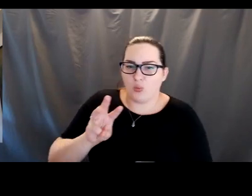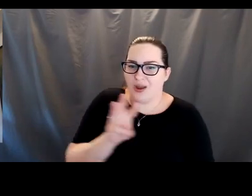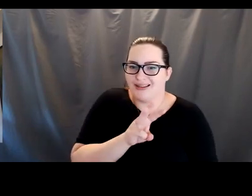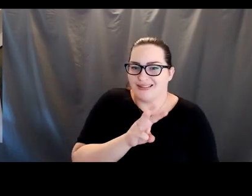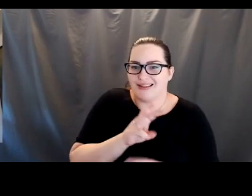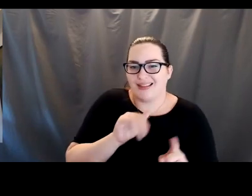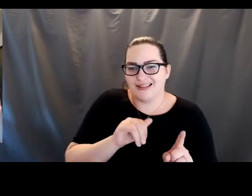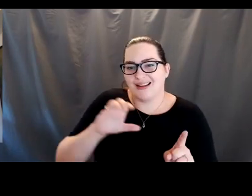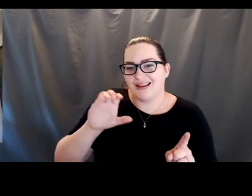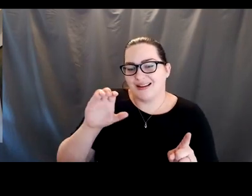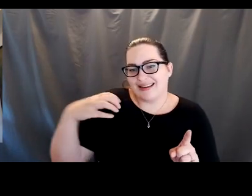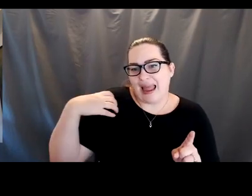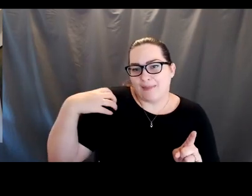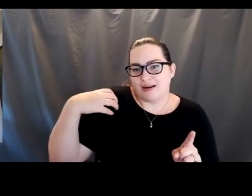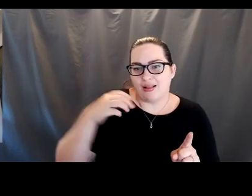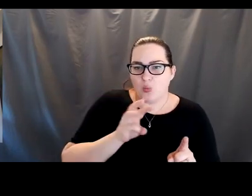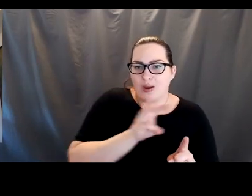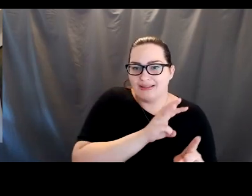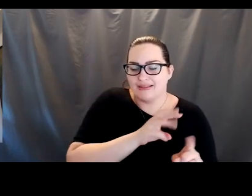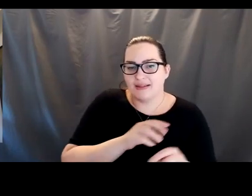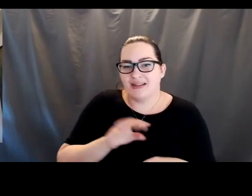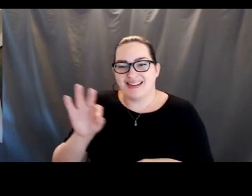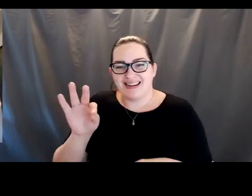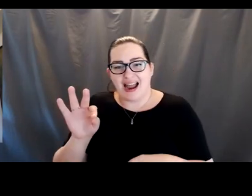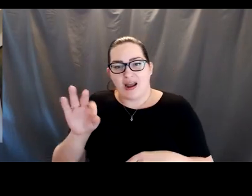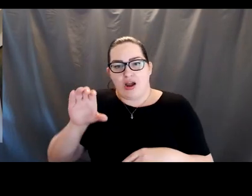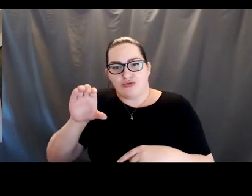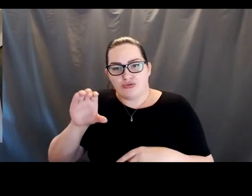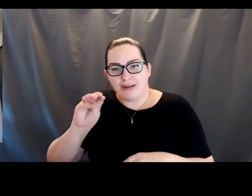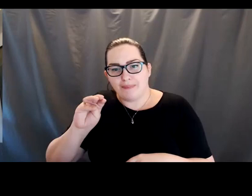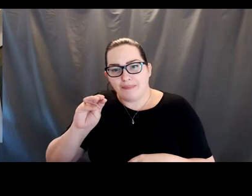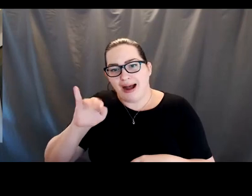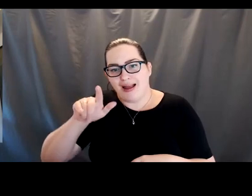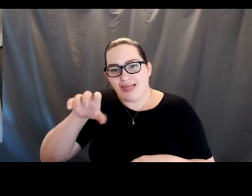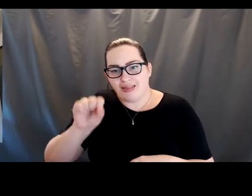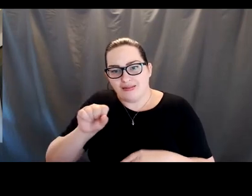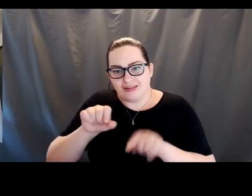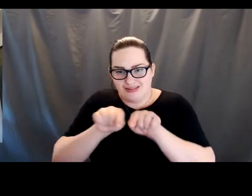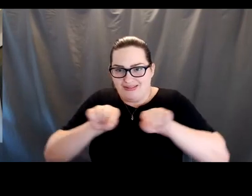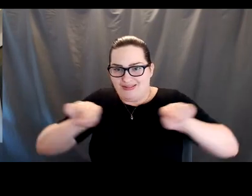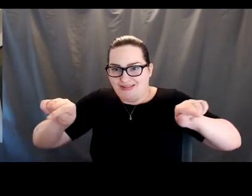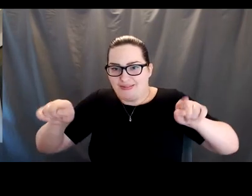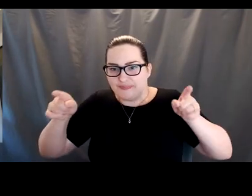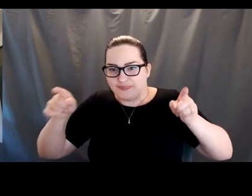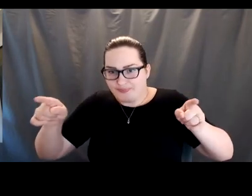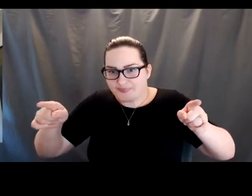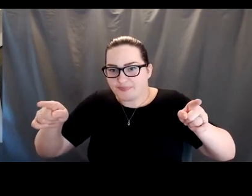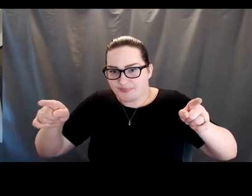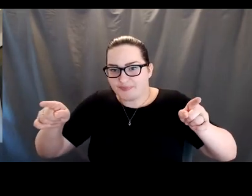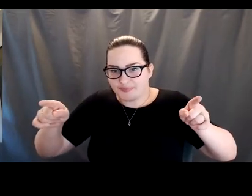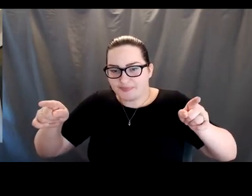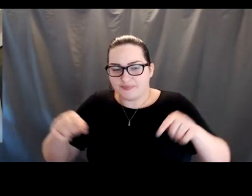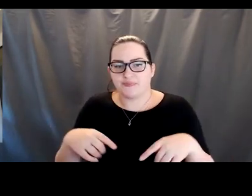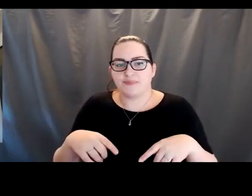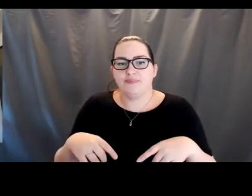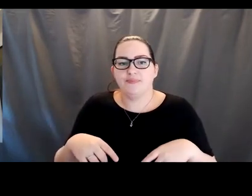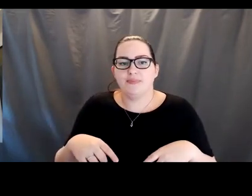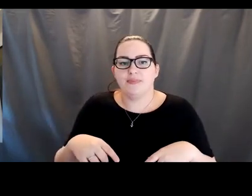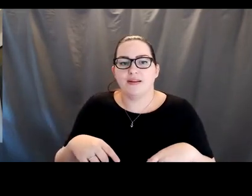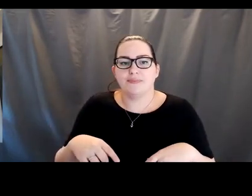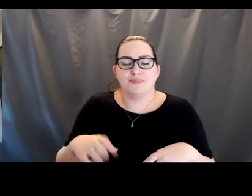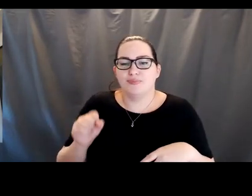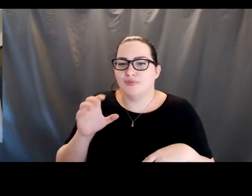And it's 900 miles away from each other, the east and west coast. Not coast because they're landlocked, but you know what I mean? There is